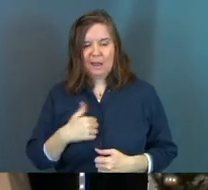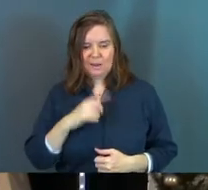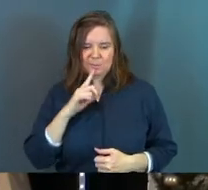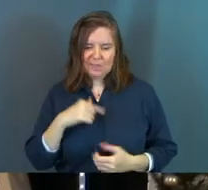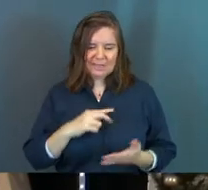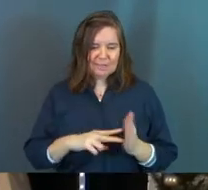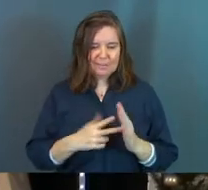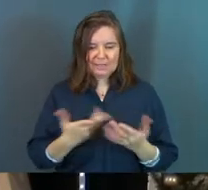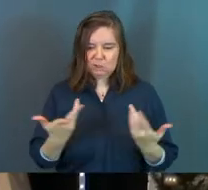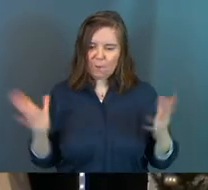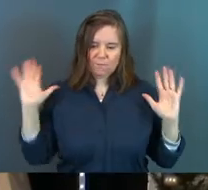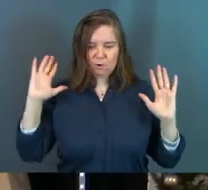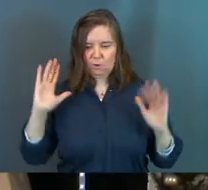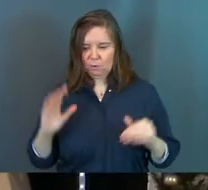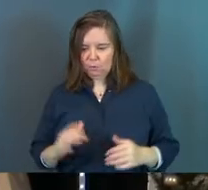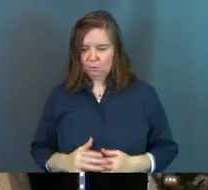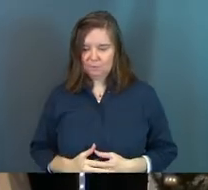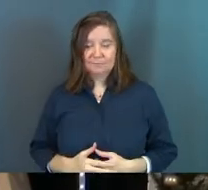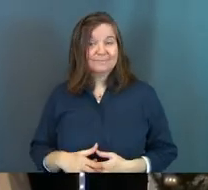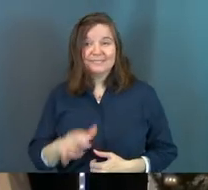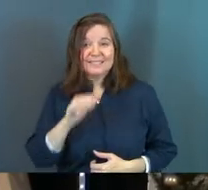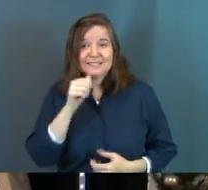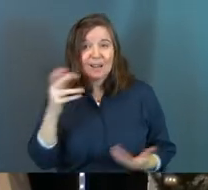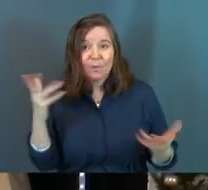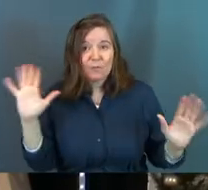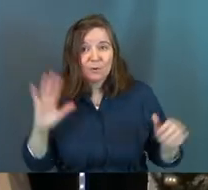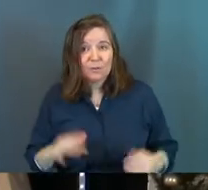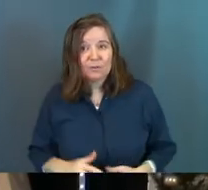bet this means it's over. It's not.